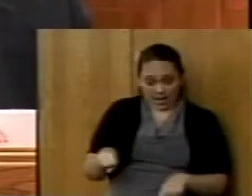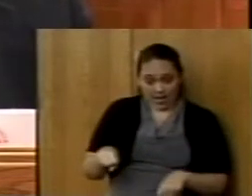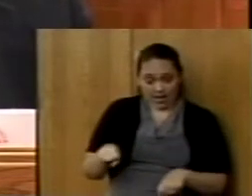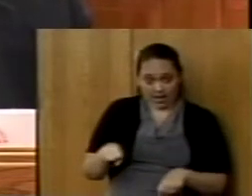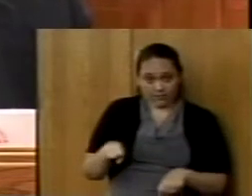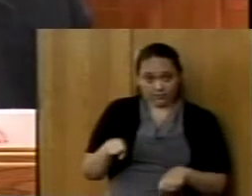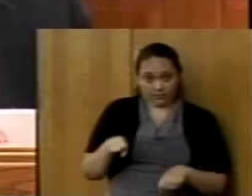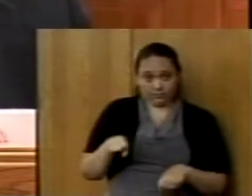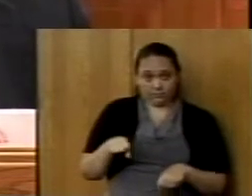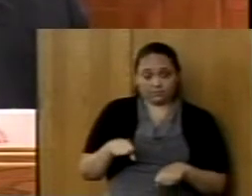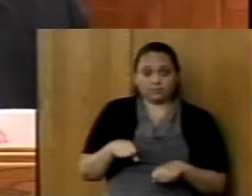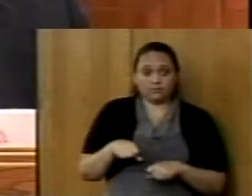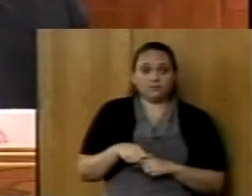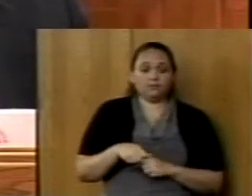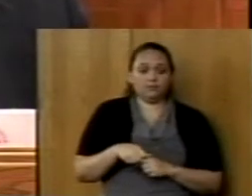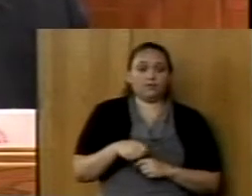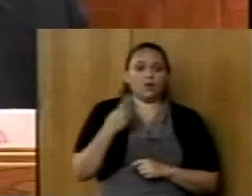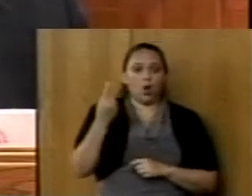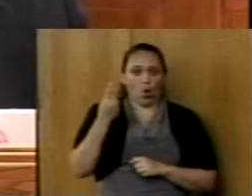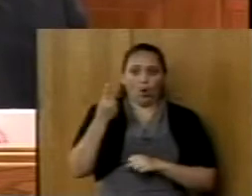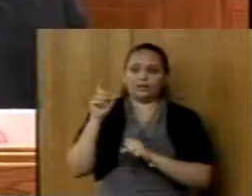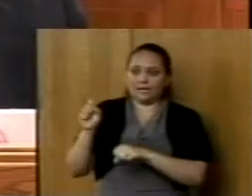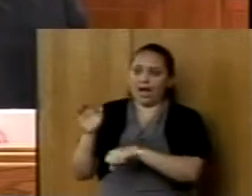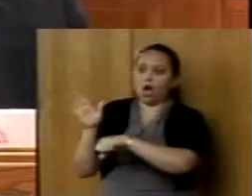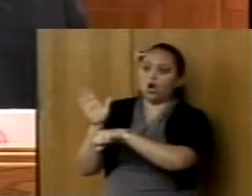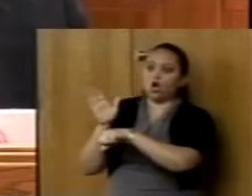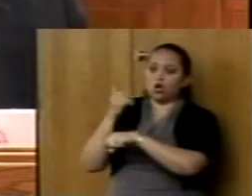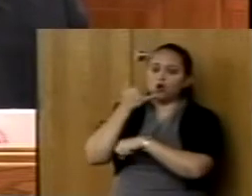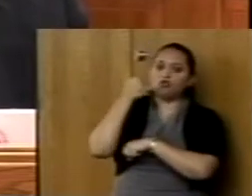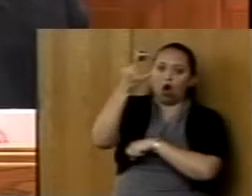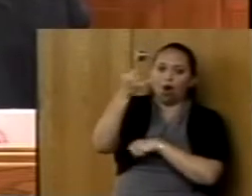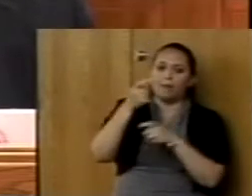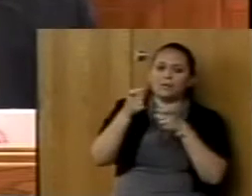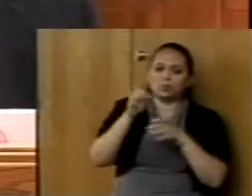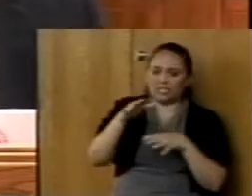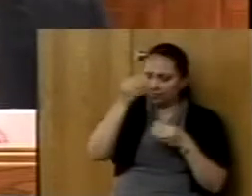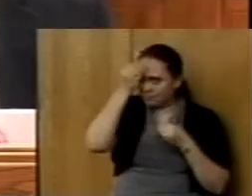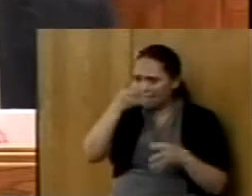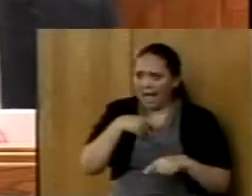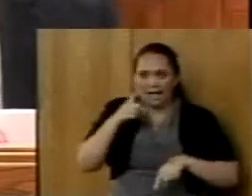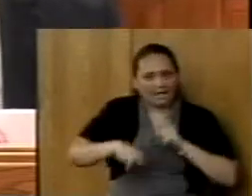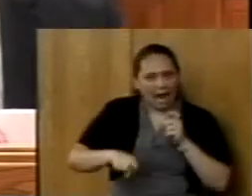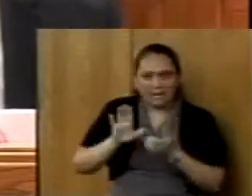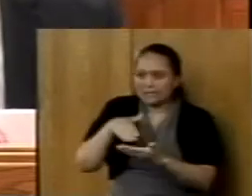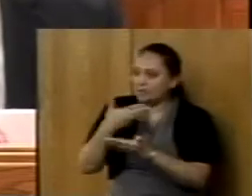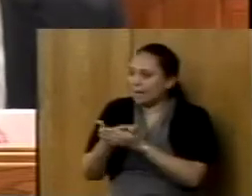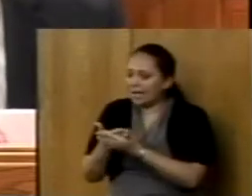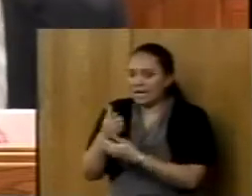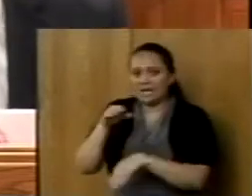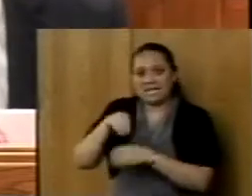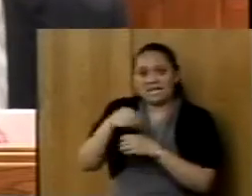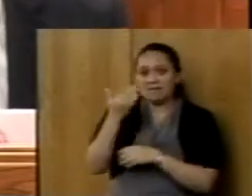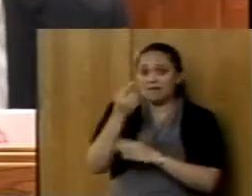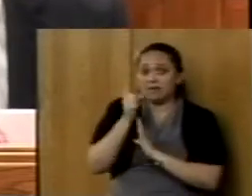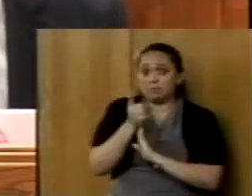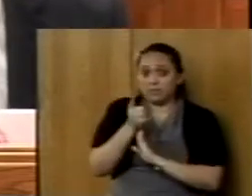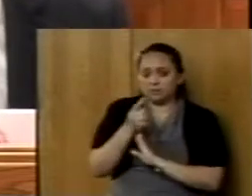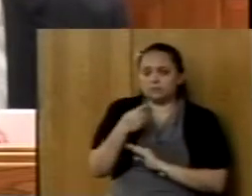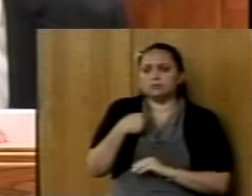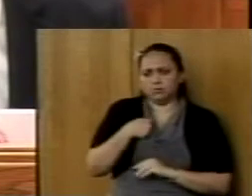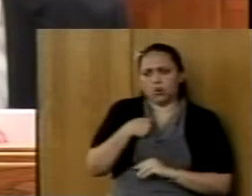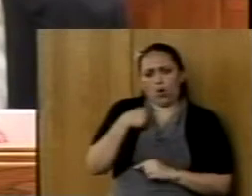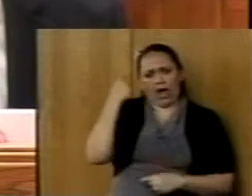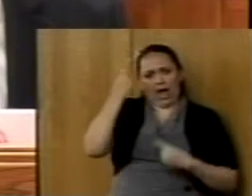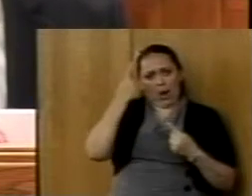always call the administration saying, I cannot make it in 15 minutes. I wonder how many times our employees, just